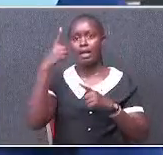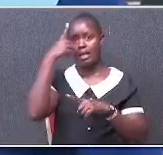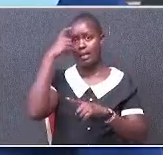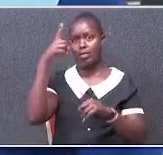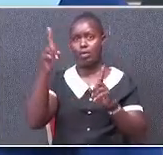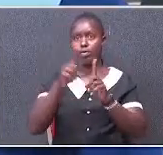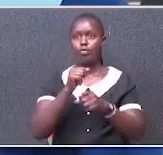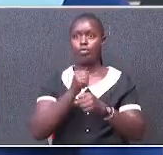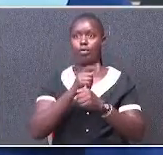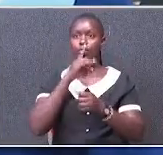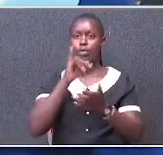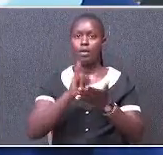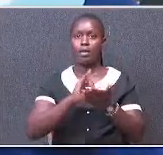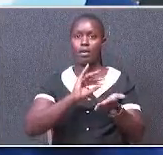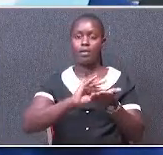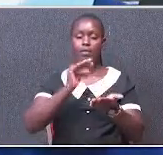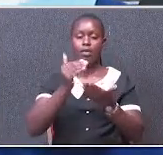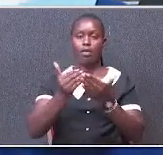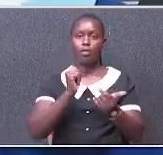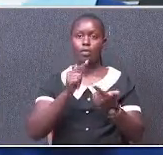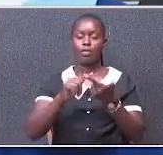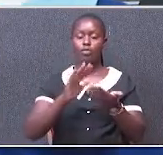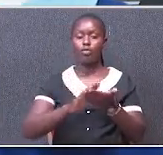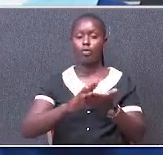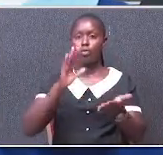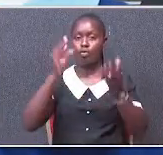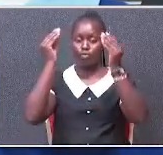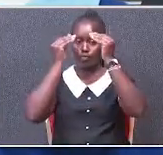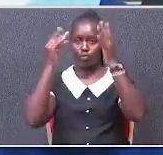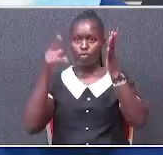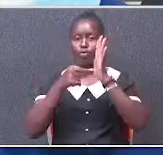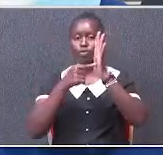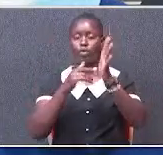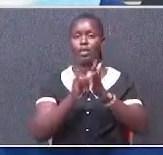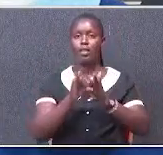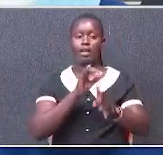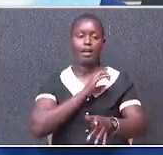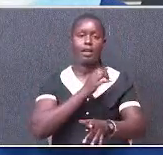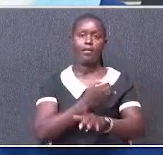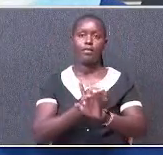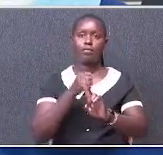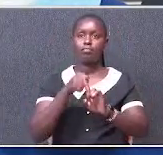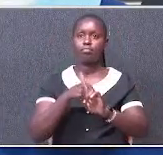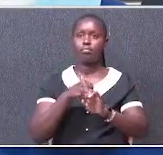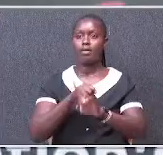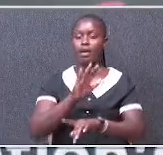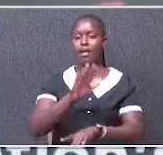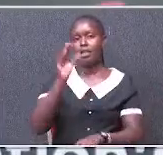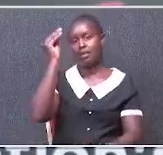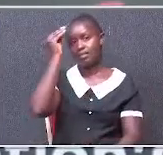to ensure their funding reaches more candidates who will show that they will put effort in the studies.